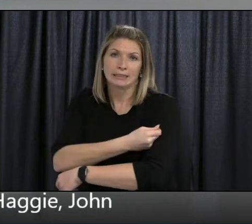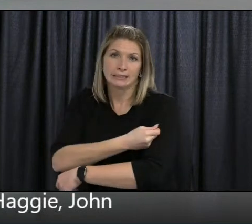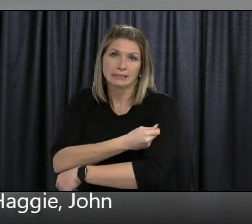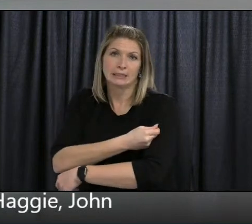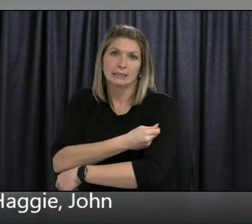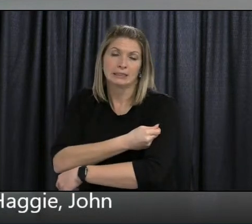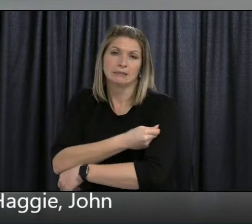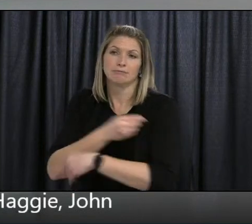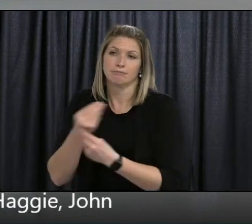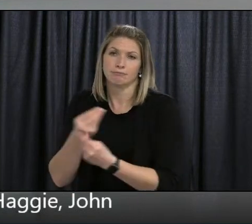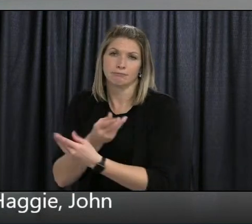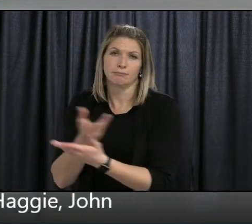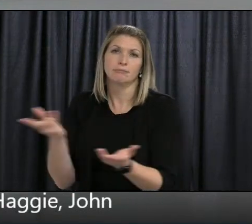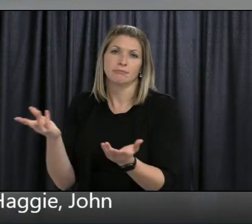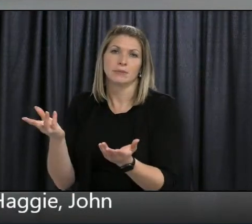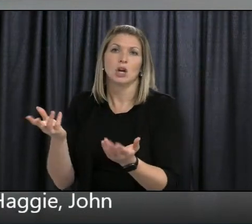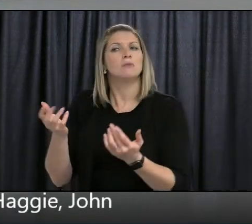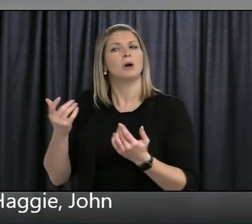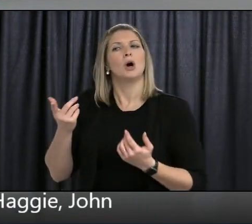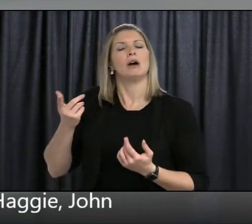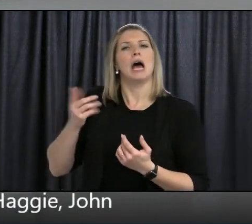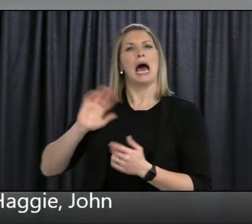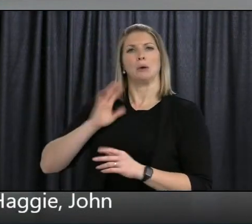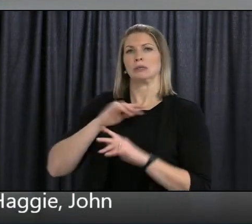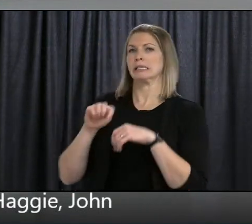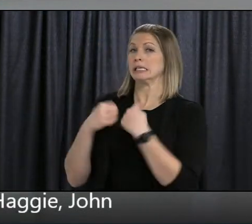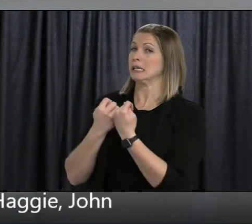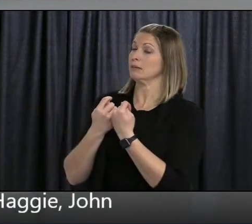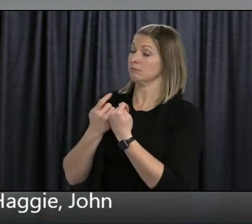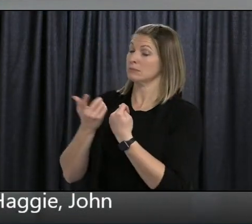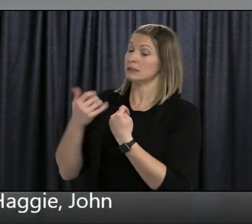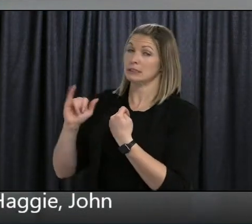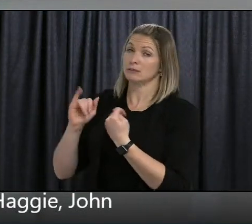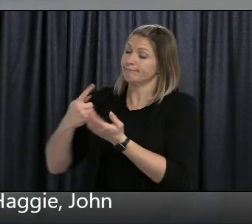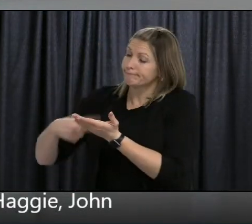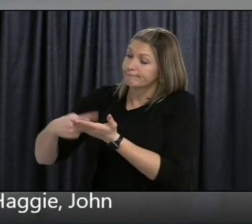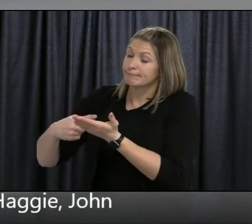have struck is working on that as well from an operational perspective.